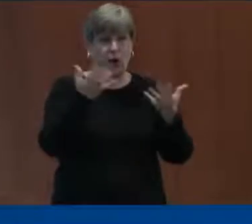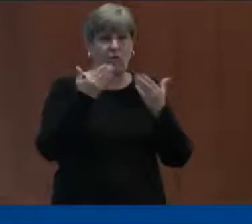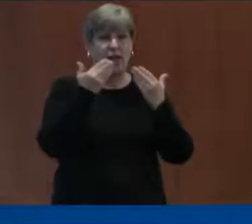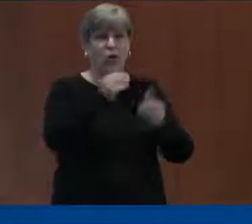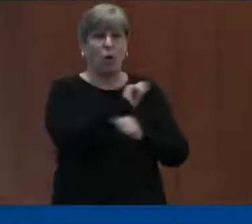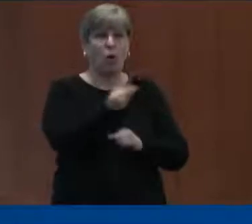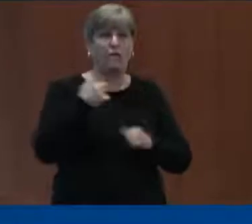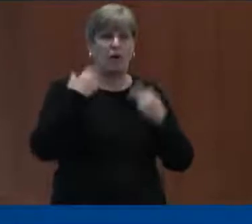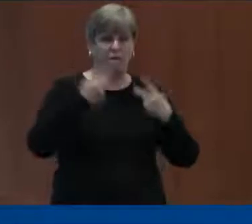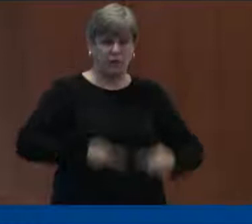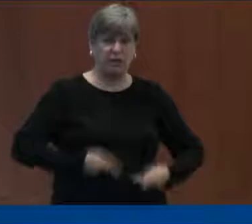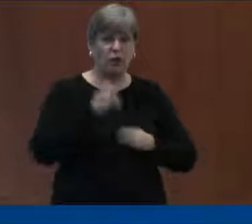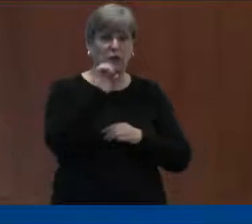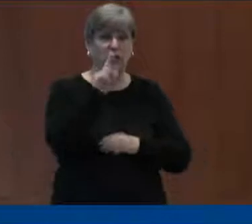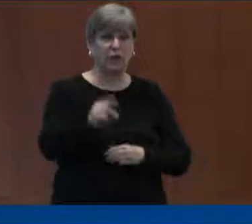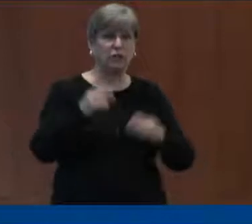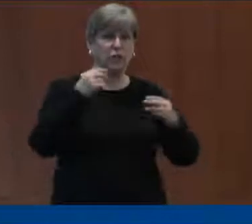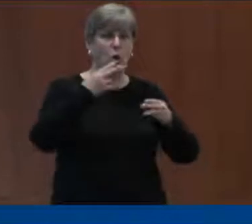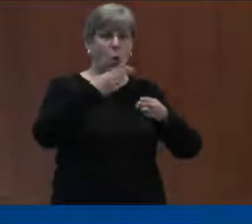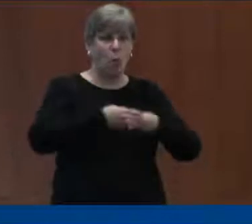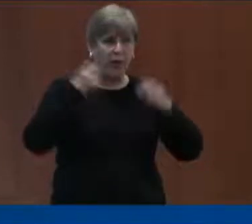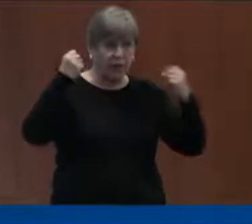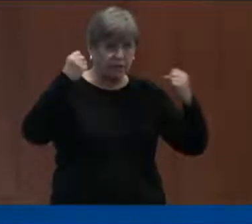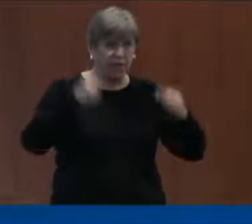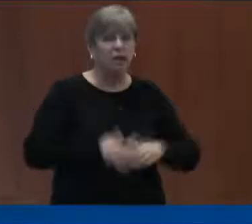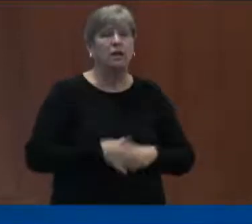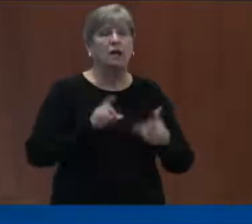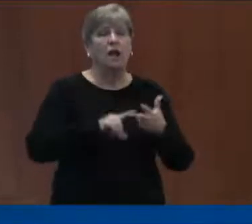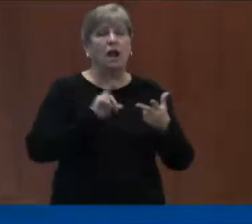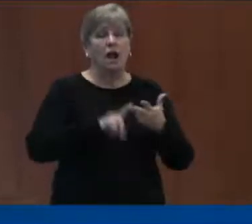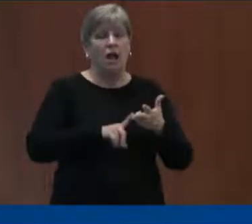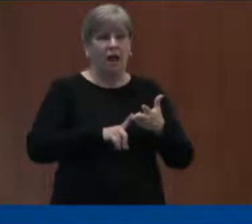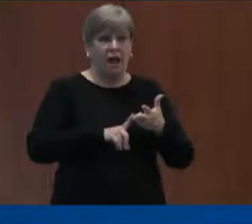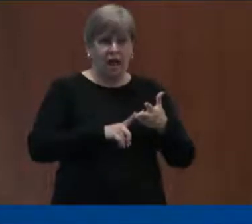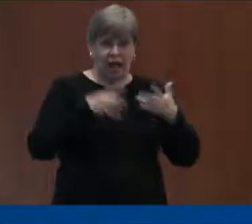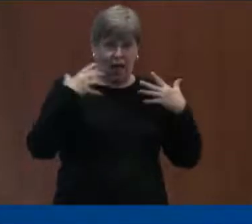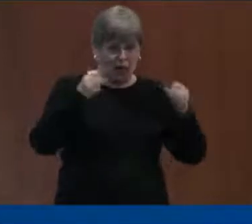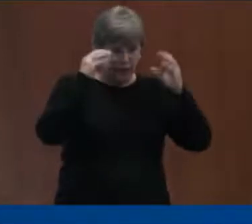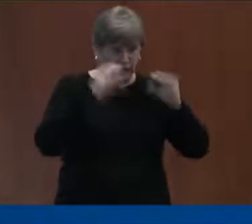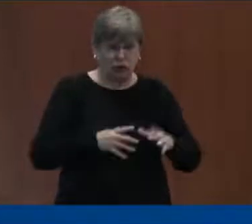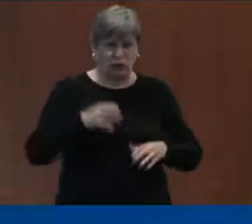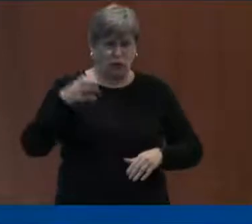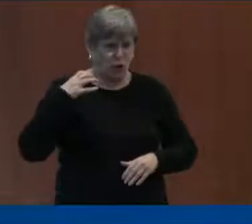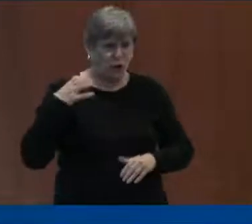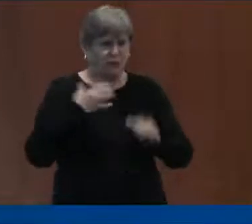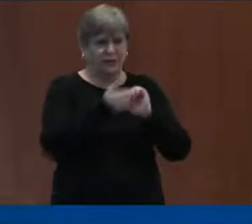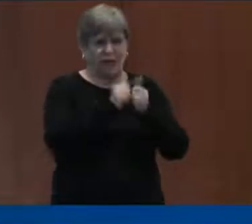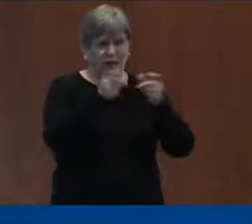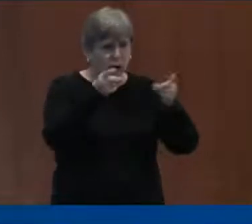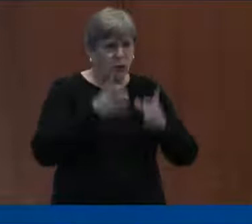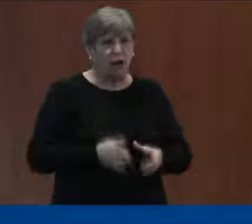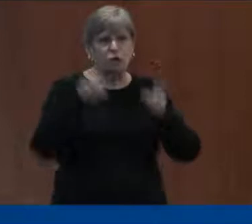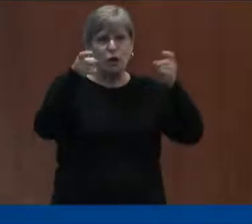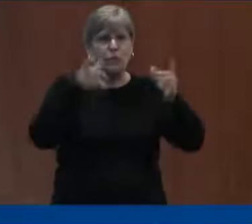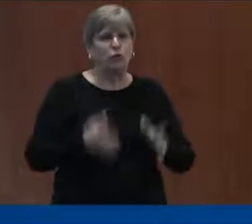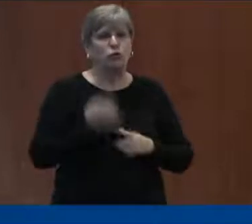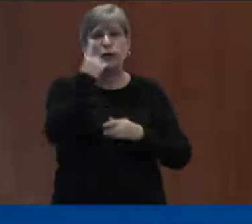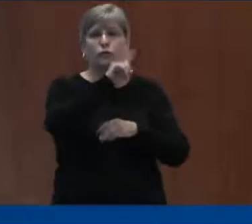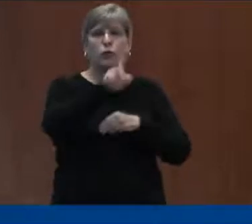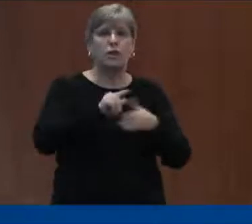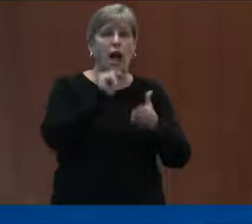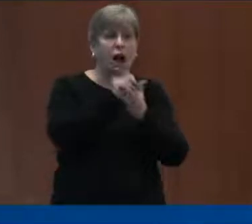education, weightlifting, health teachers, coaches, athletic directors, and administrators for all their